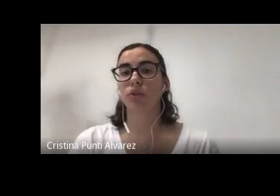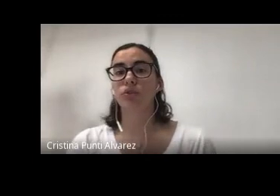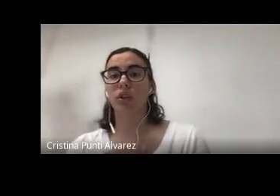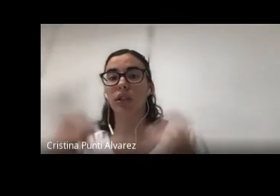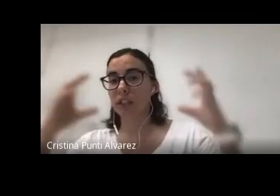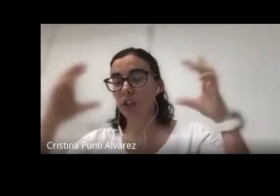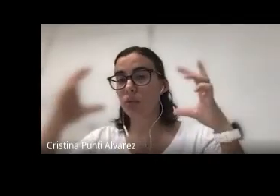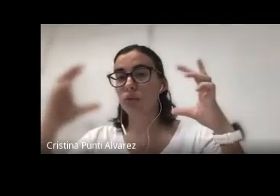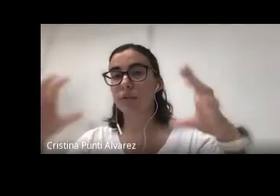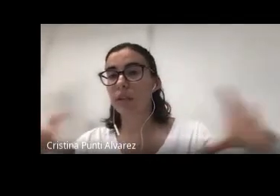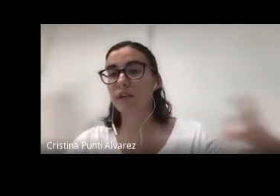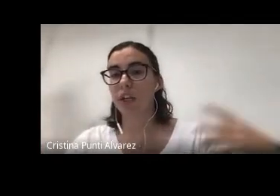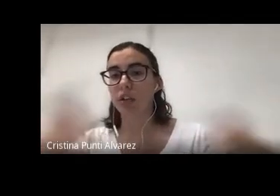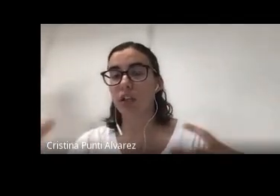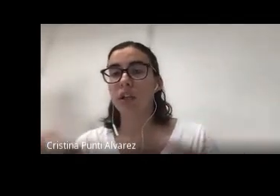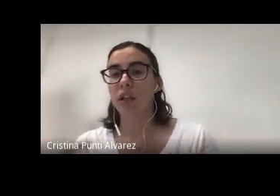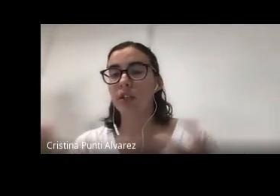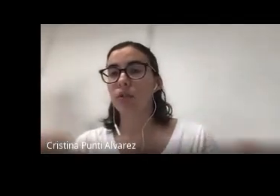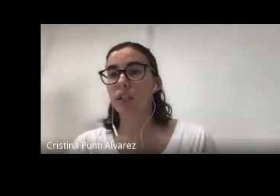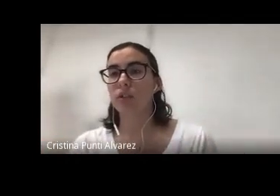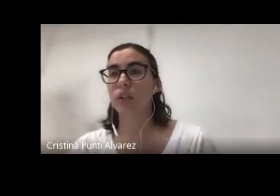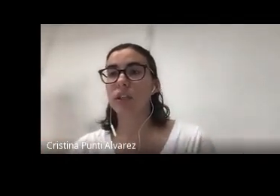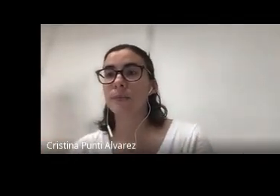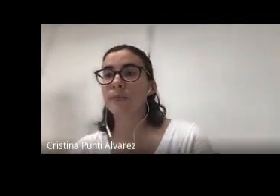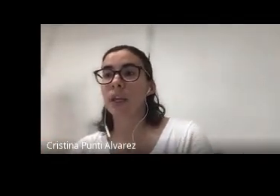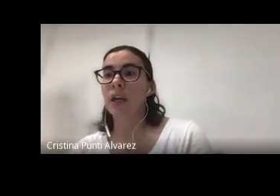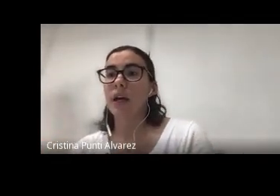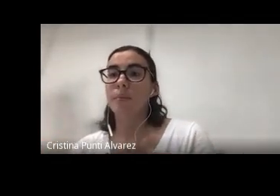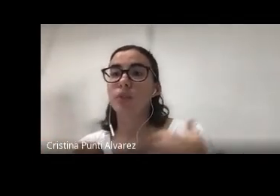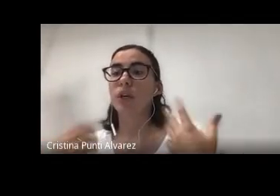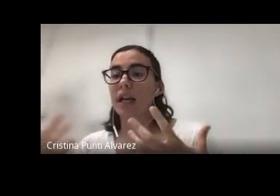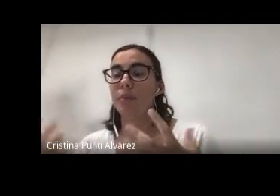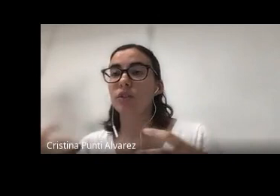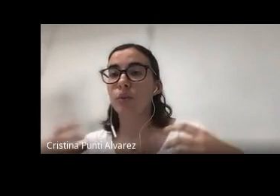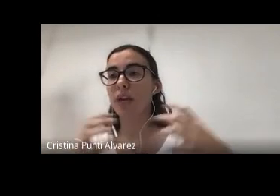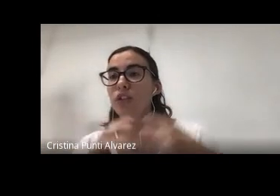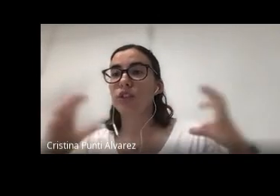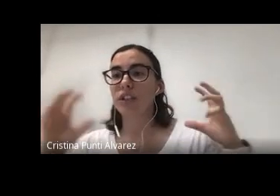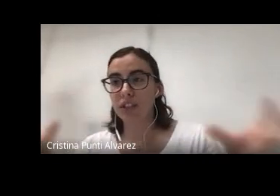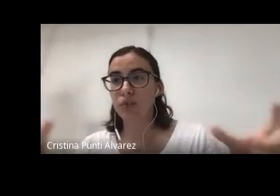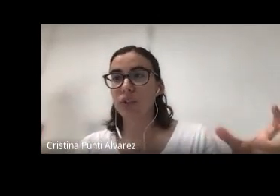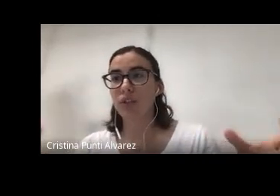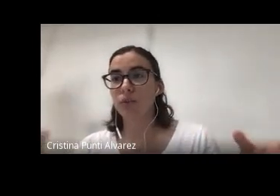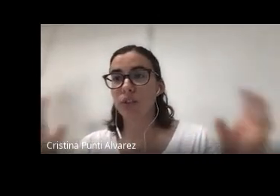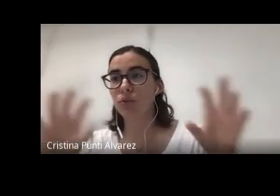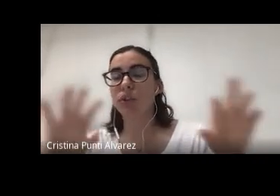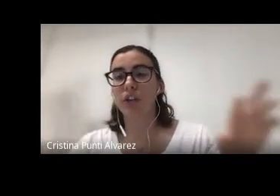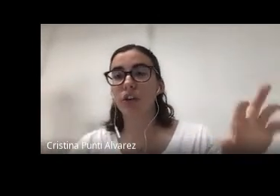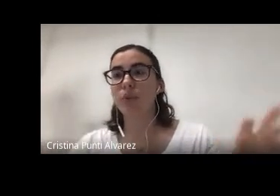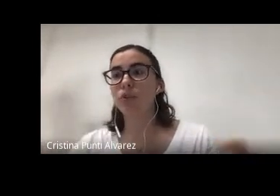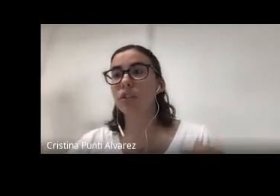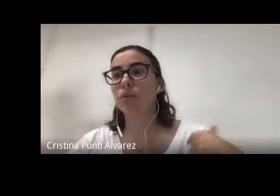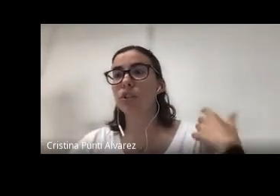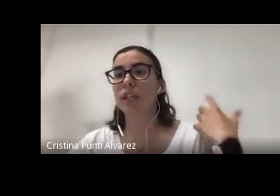would control the Oculus themselves and all the things related to it. But what happened when using these two